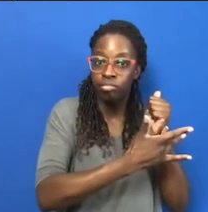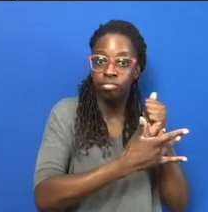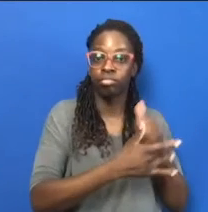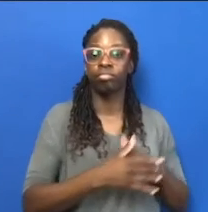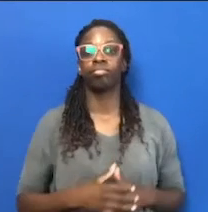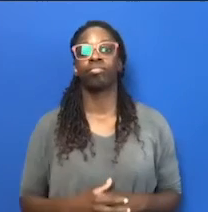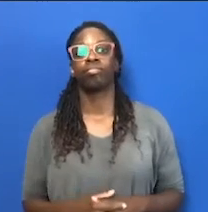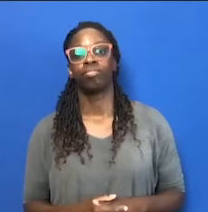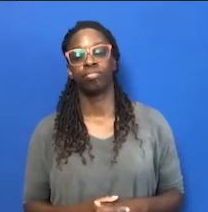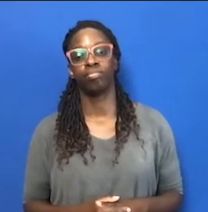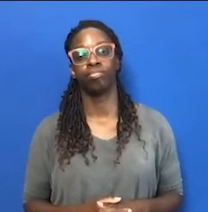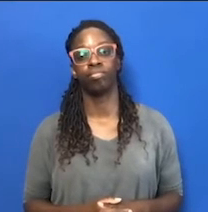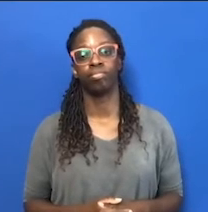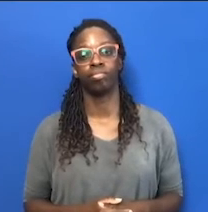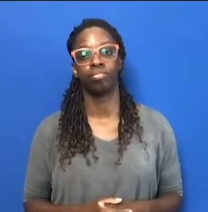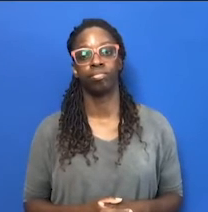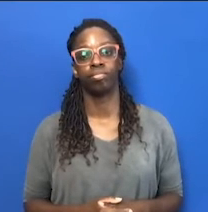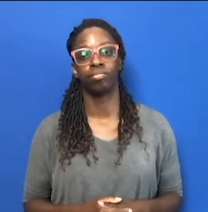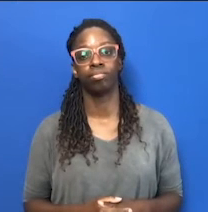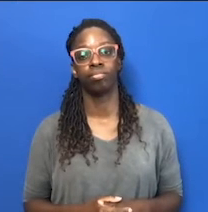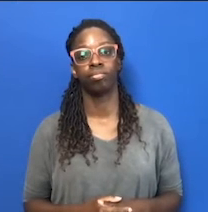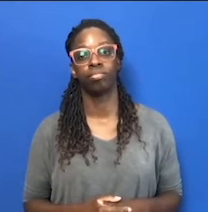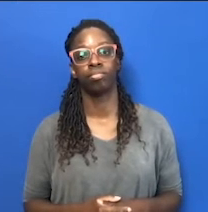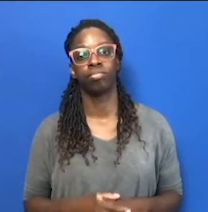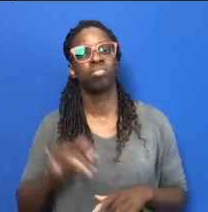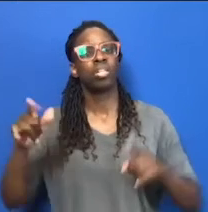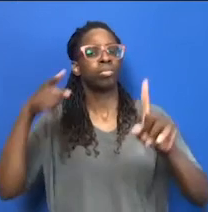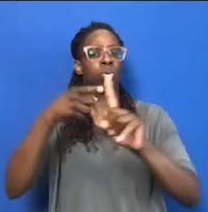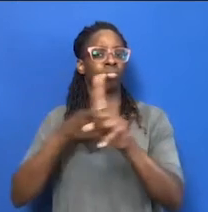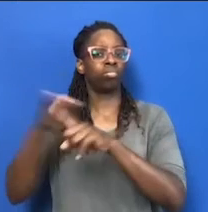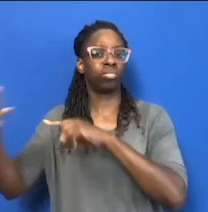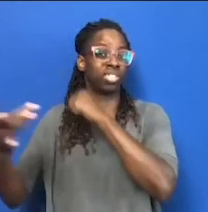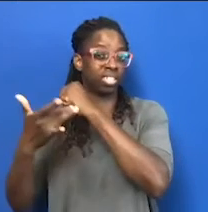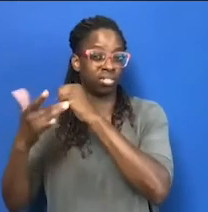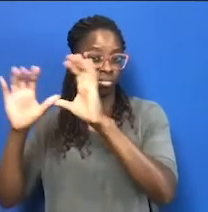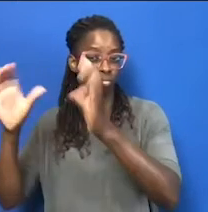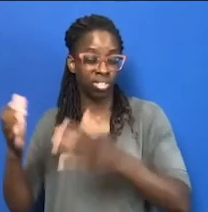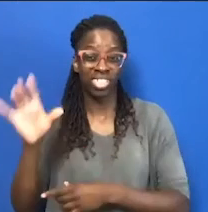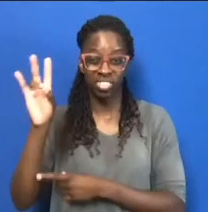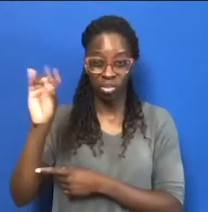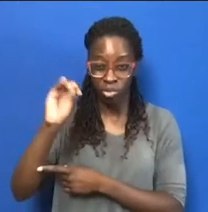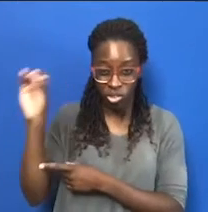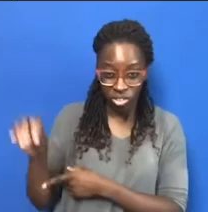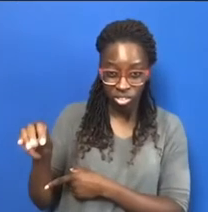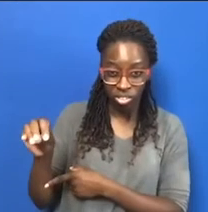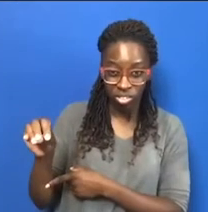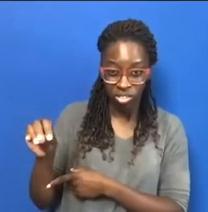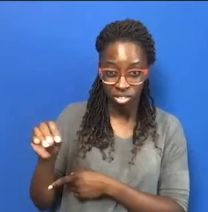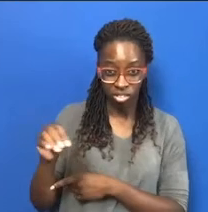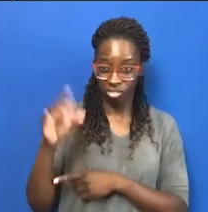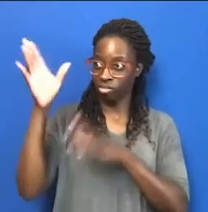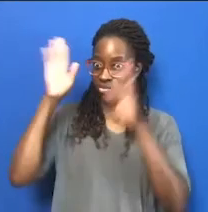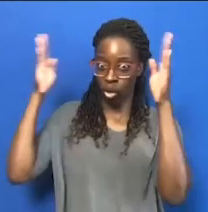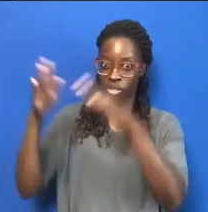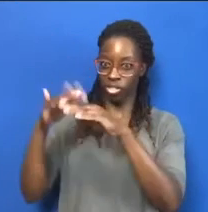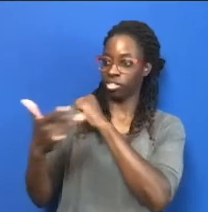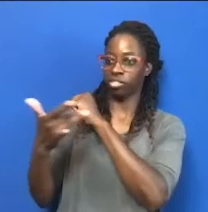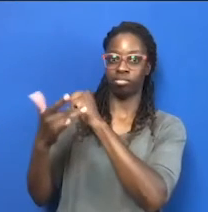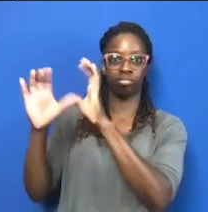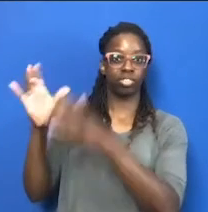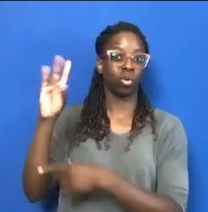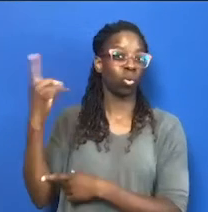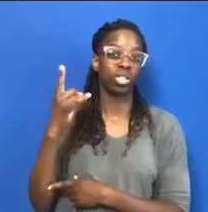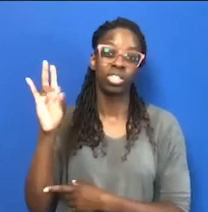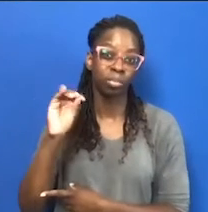Speaking more about technology, about 7.8% named technology as the focus. And interestingly,